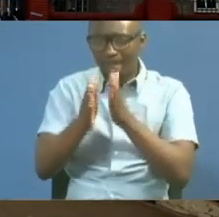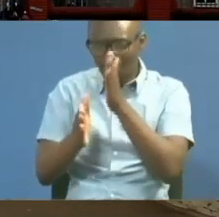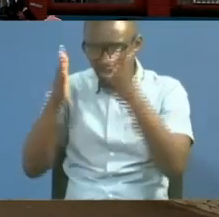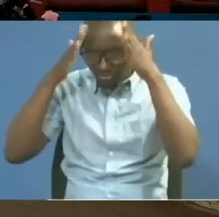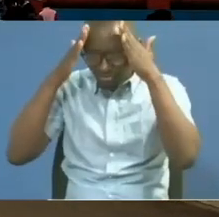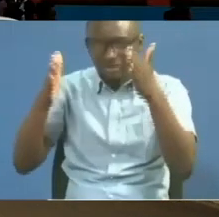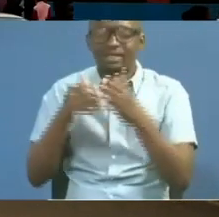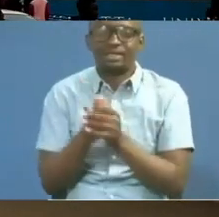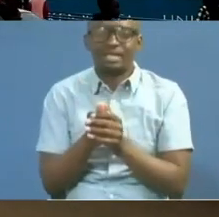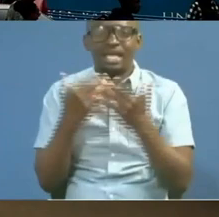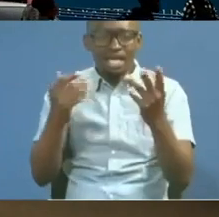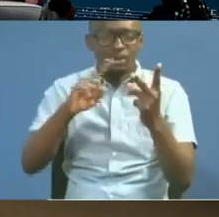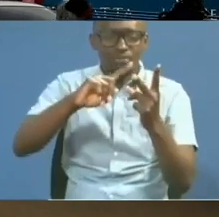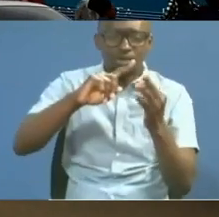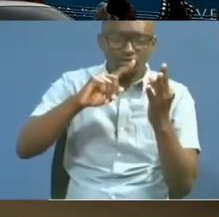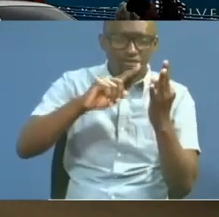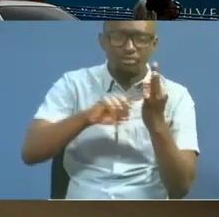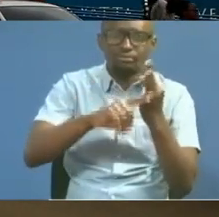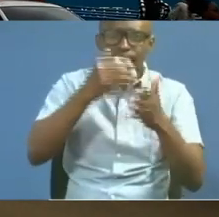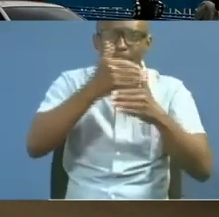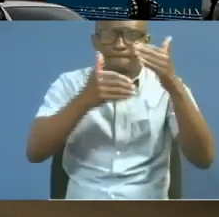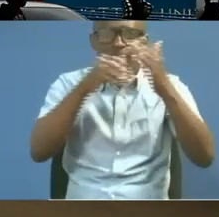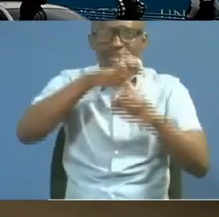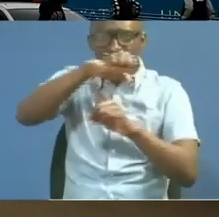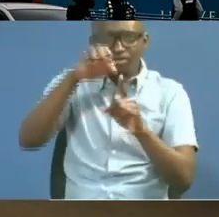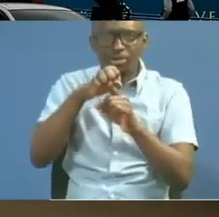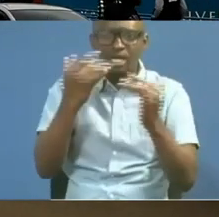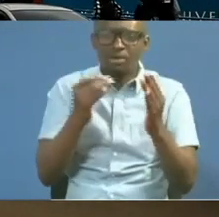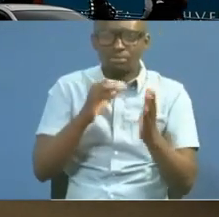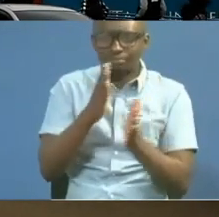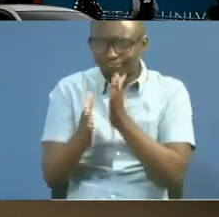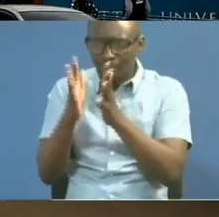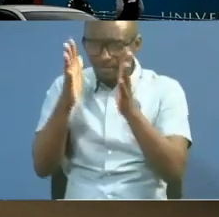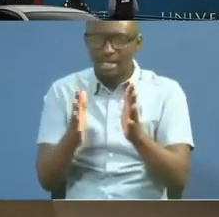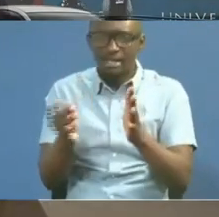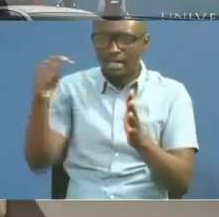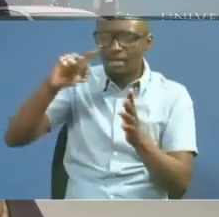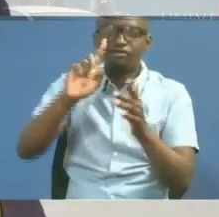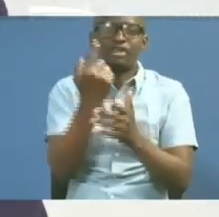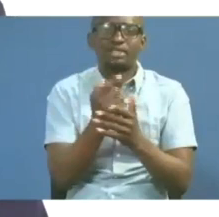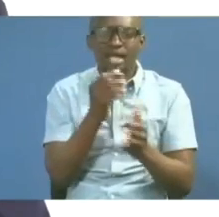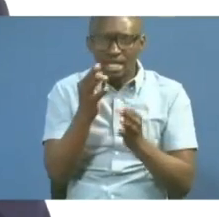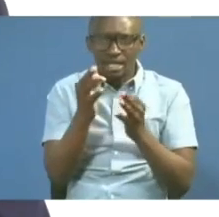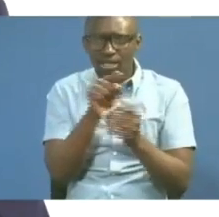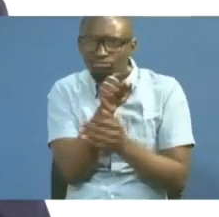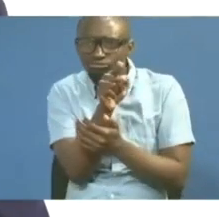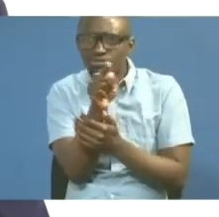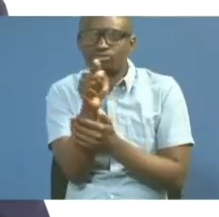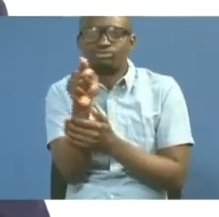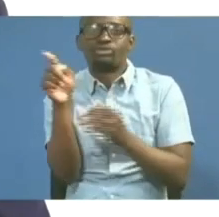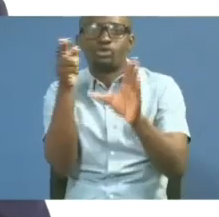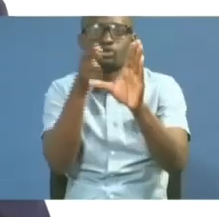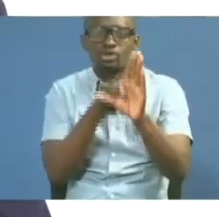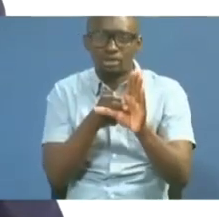focus in. So in the built environment, the planner will come or will be coming first. And those of